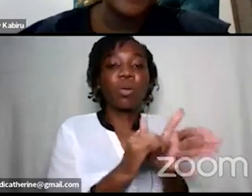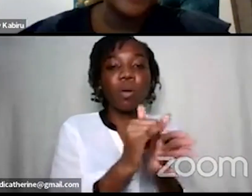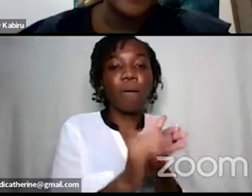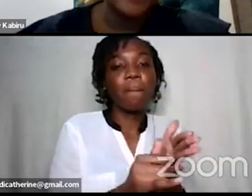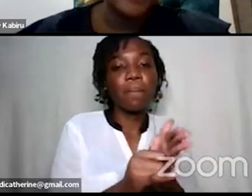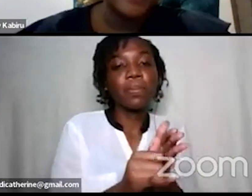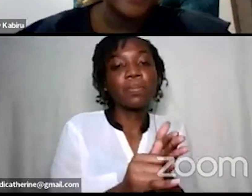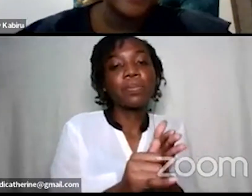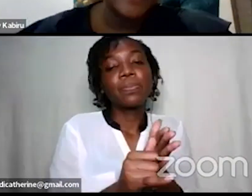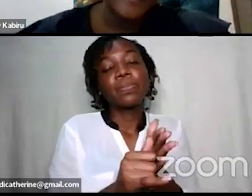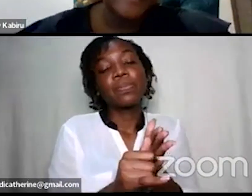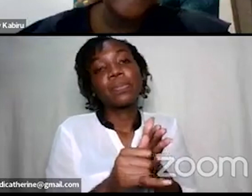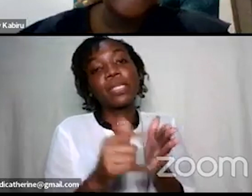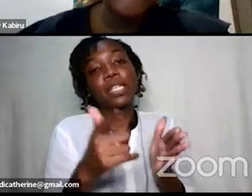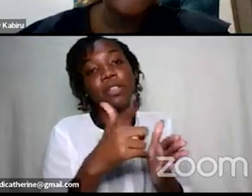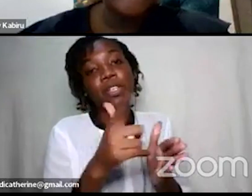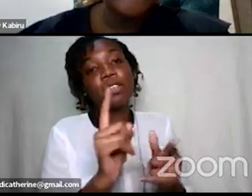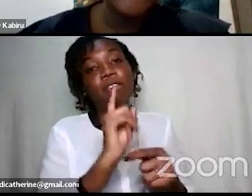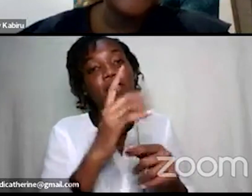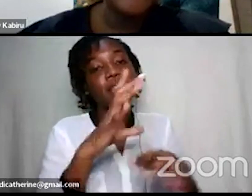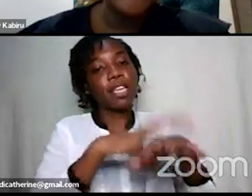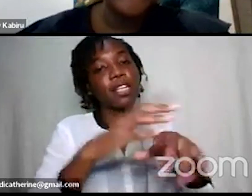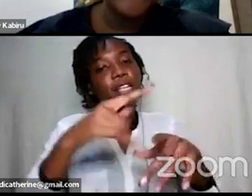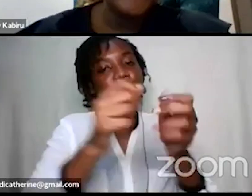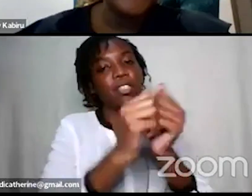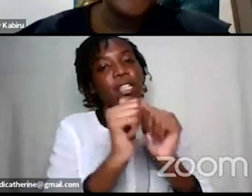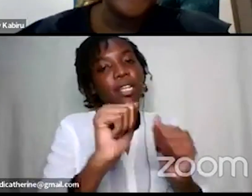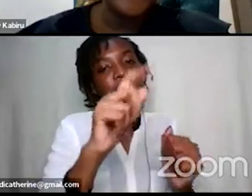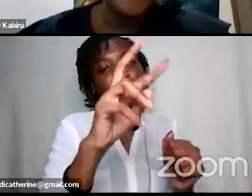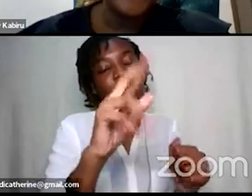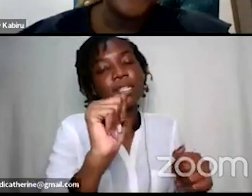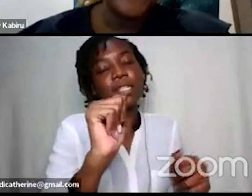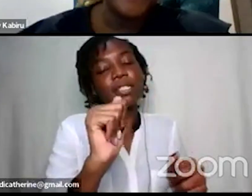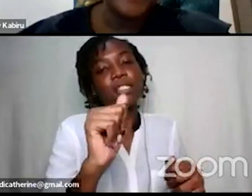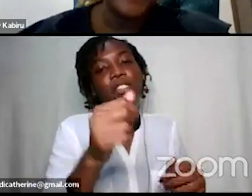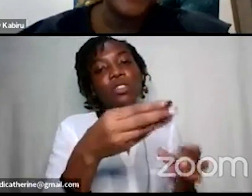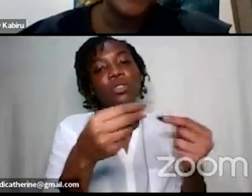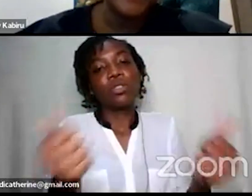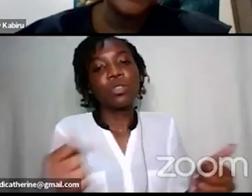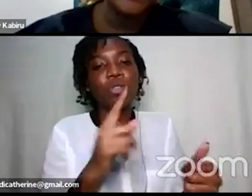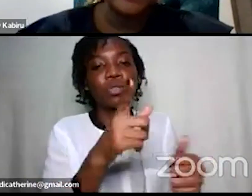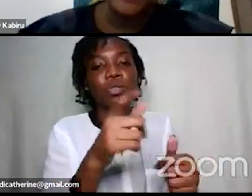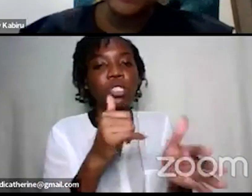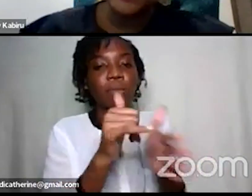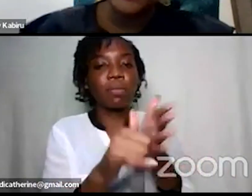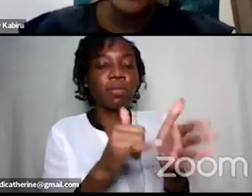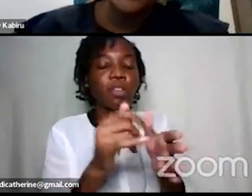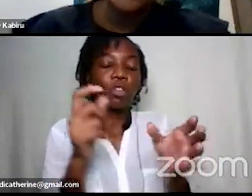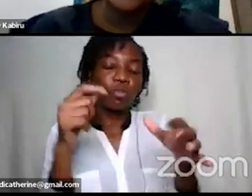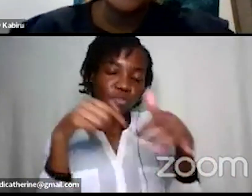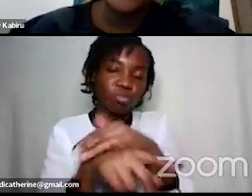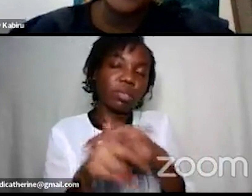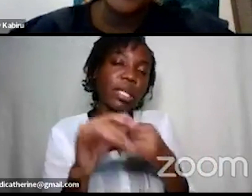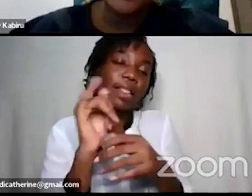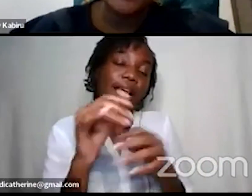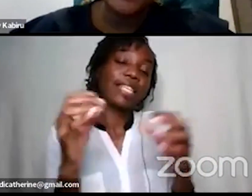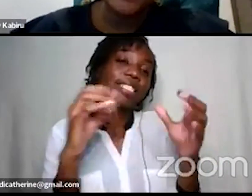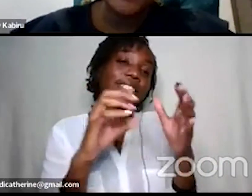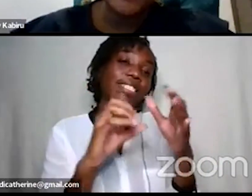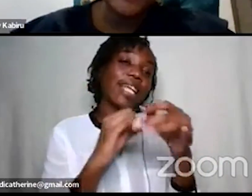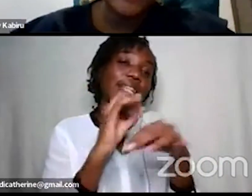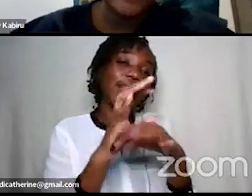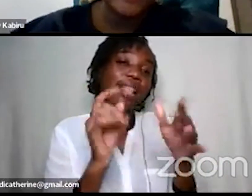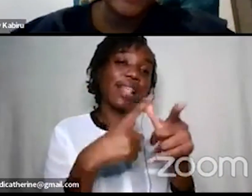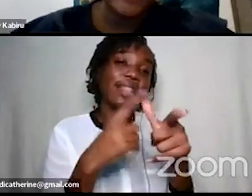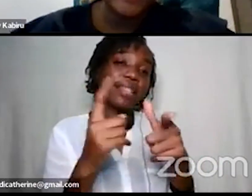there. It's Get It Right with Atara Solutions. Jacinta has shared the link. Please subscribe to that channel so that you can get updated when